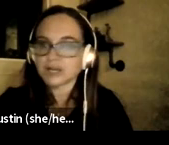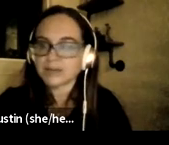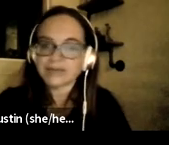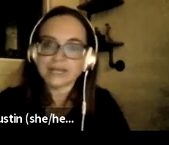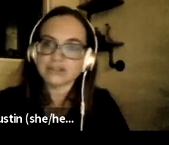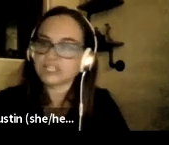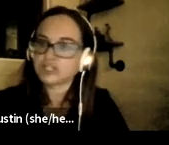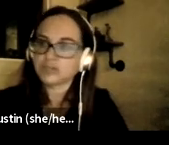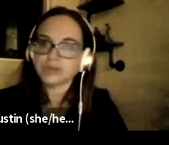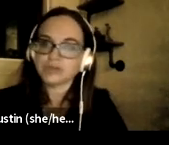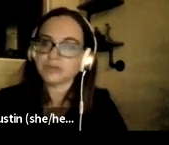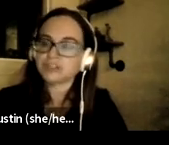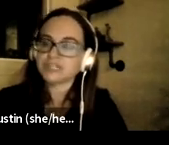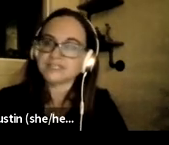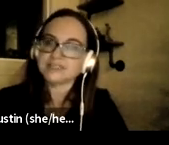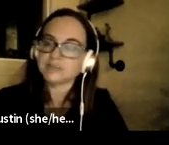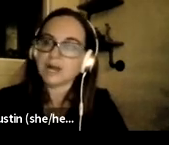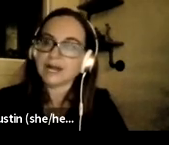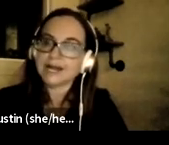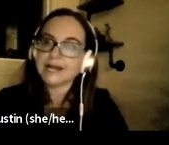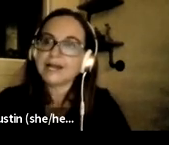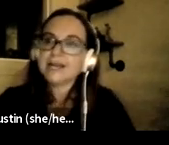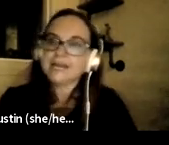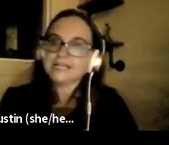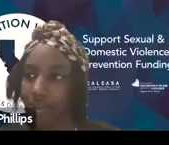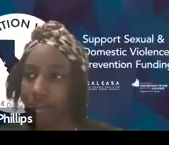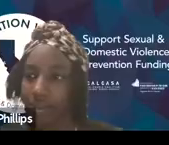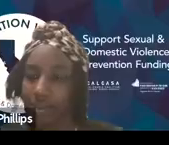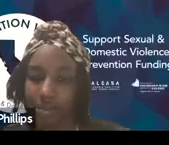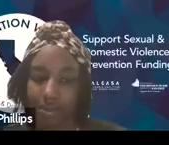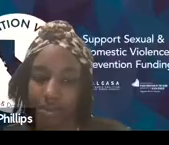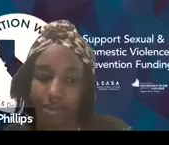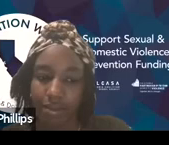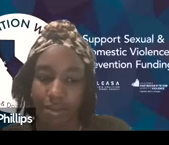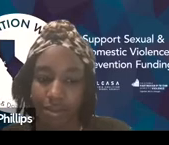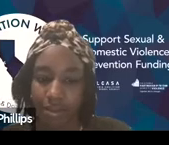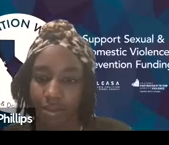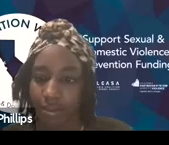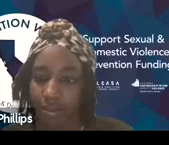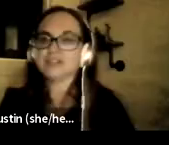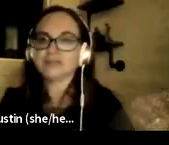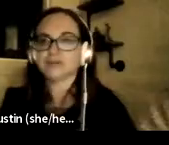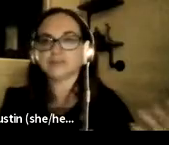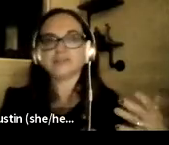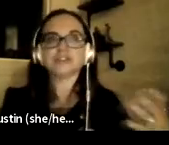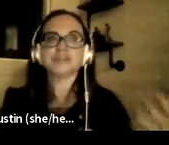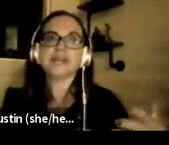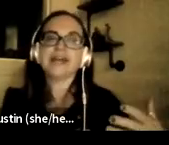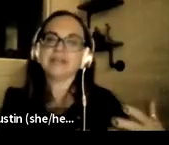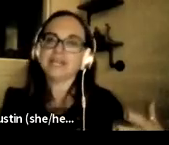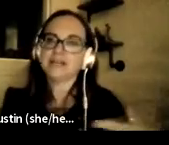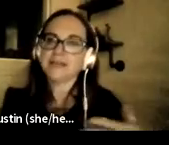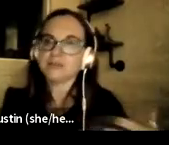to talk about that intersection with criminal justice and why it is difficult for survivors. And it's difficult to